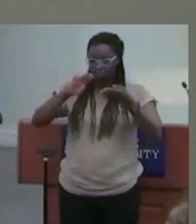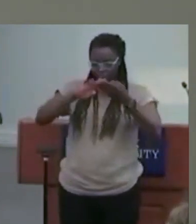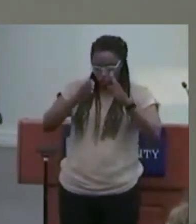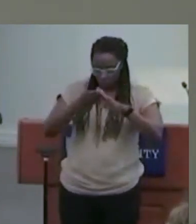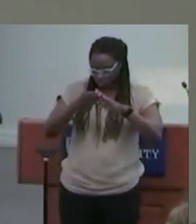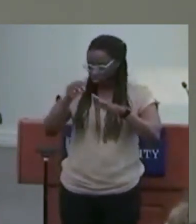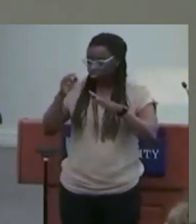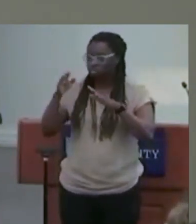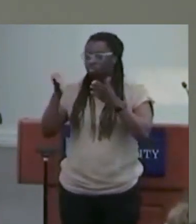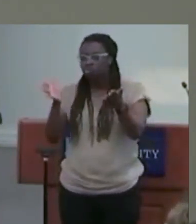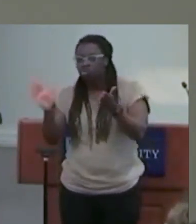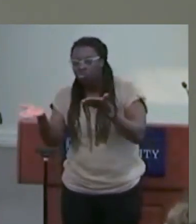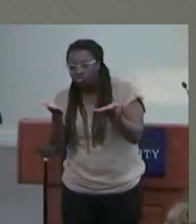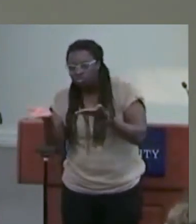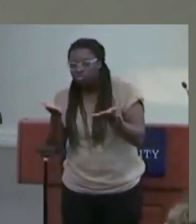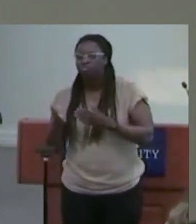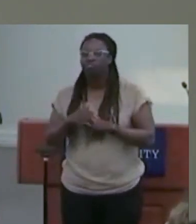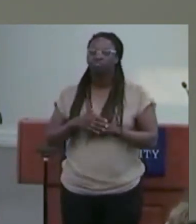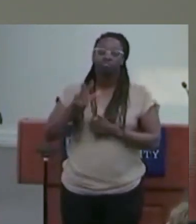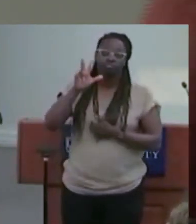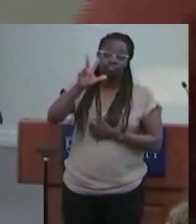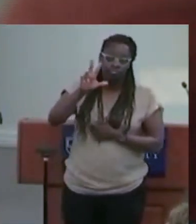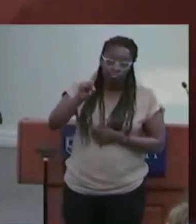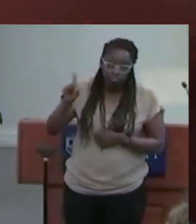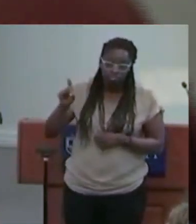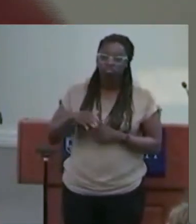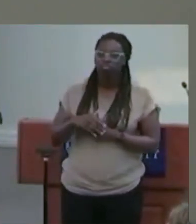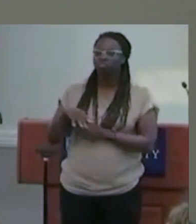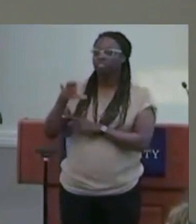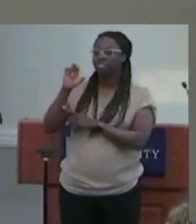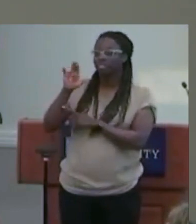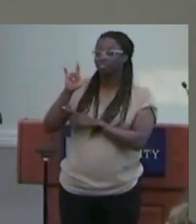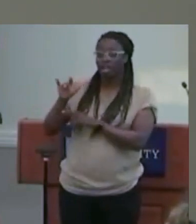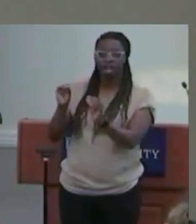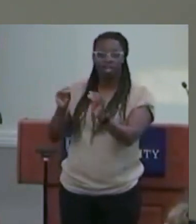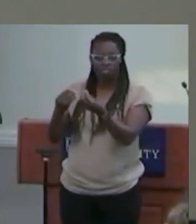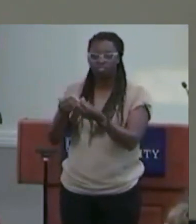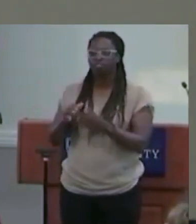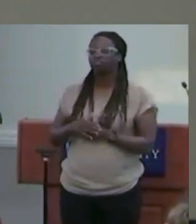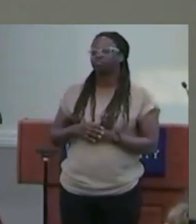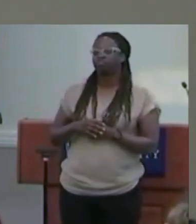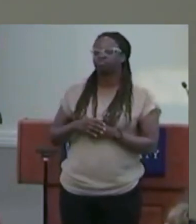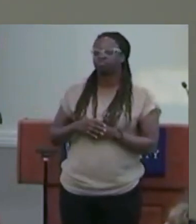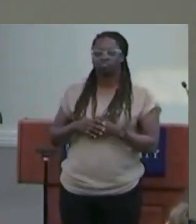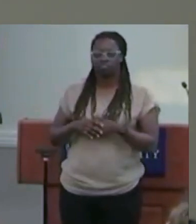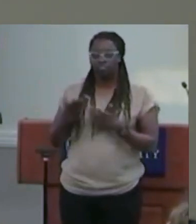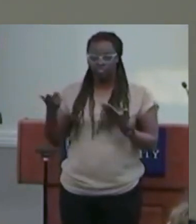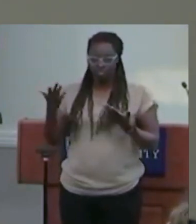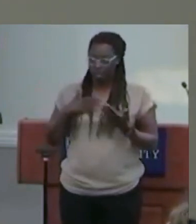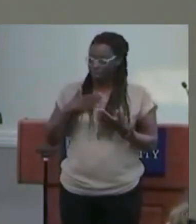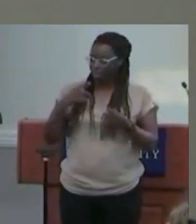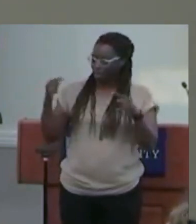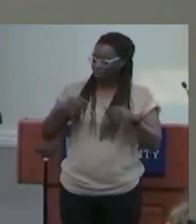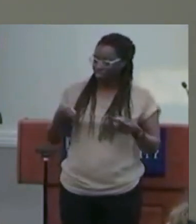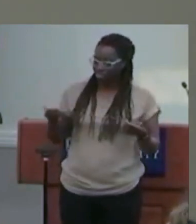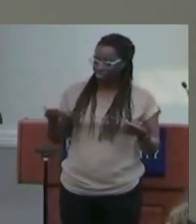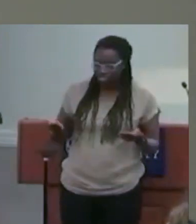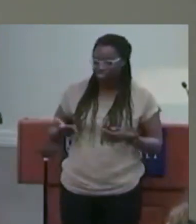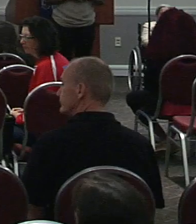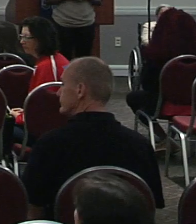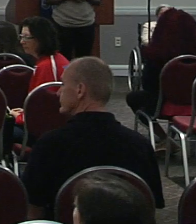of, is the next version up of the Mayor's Youth Council. So happy to be here with you all. I've seen some of your faces before and glad to be a